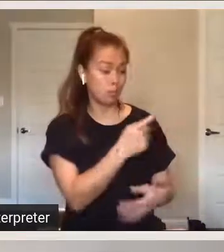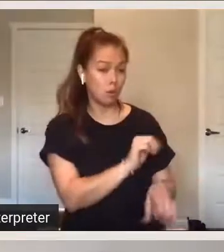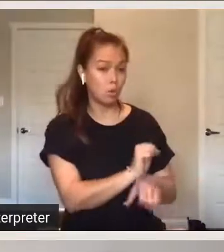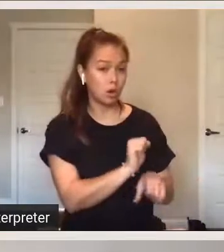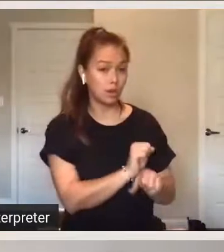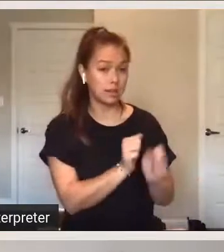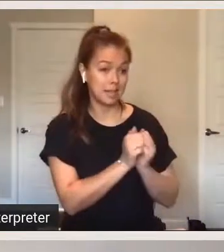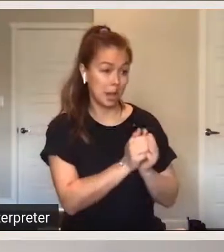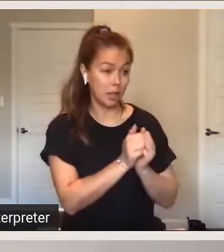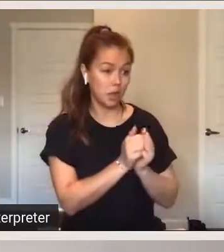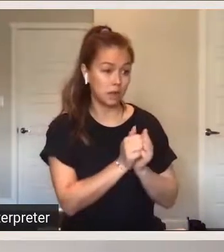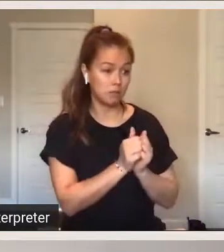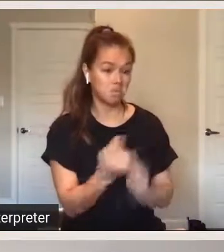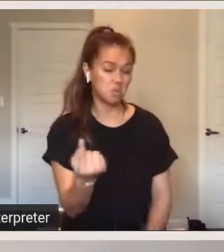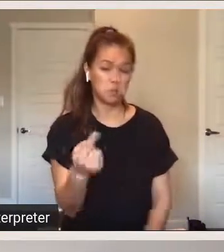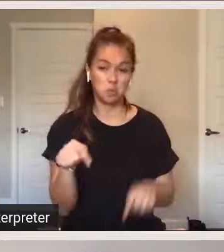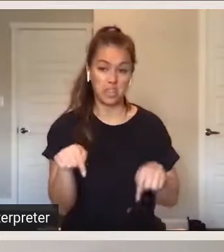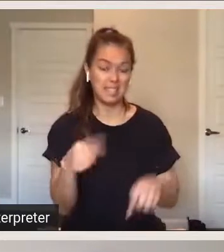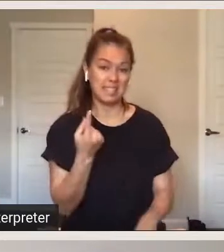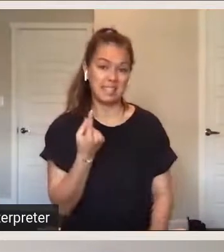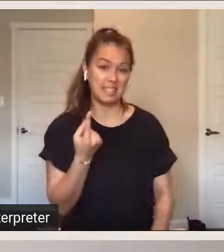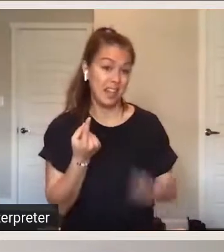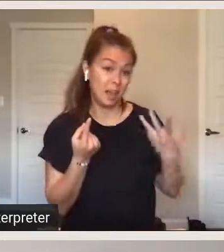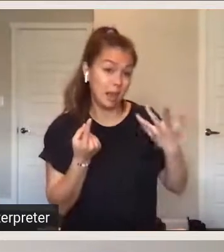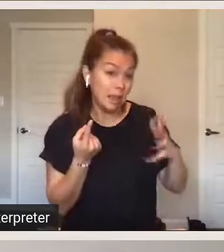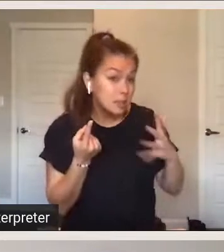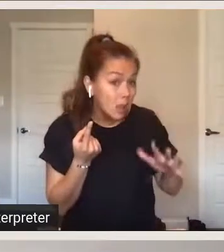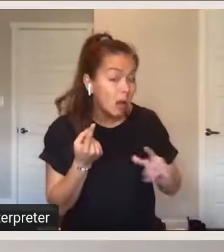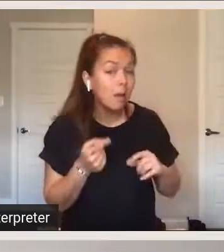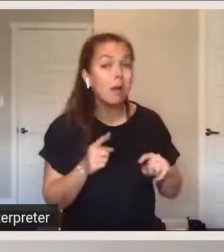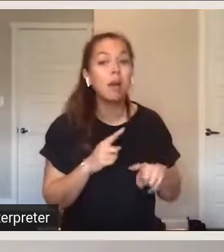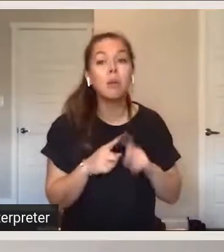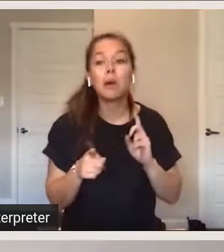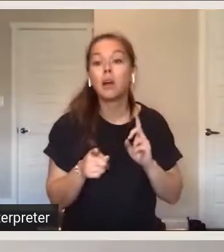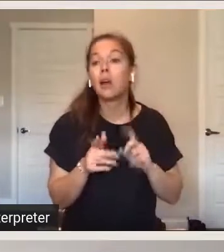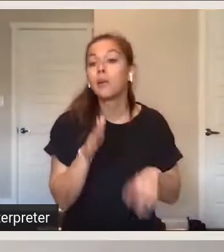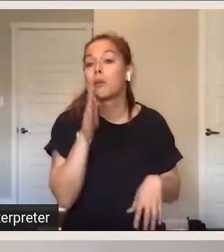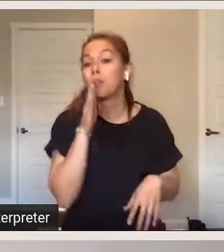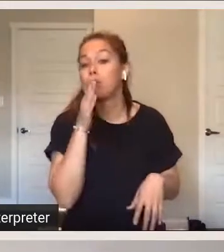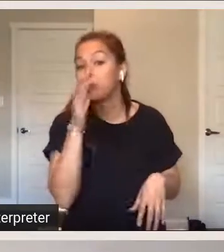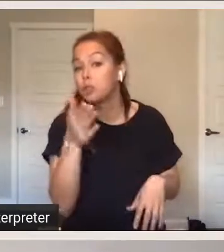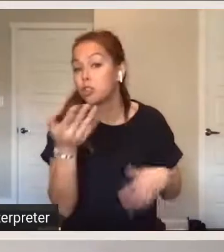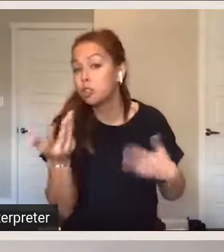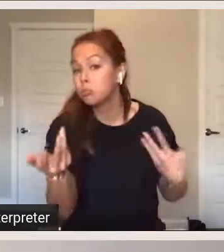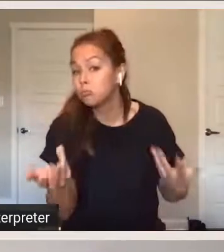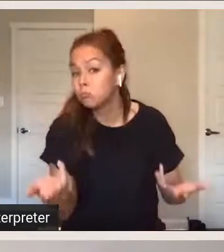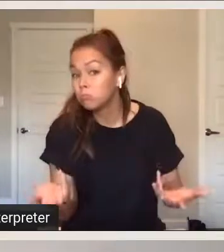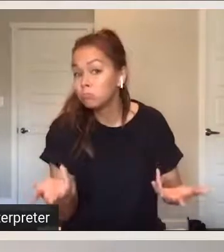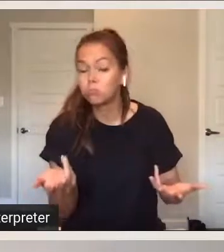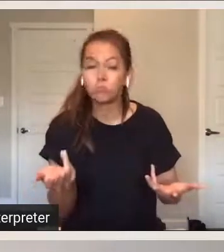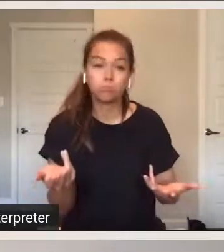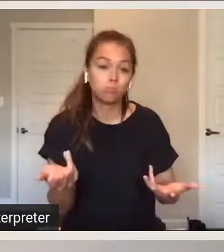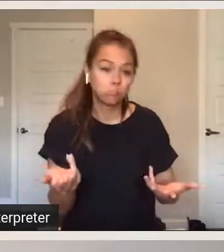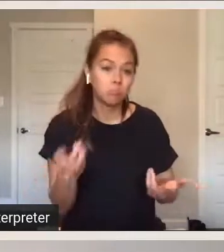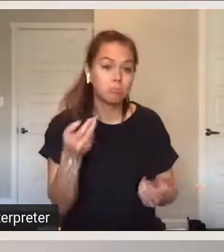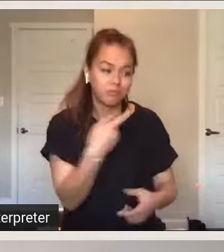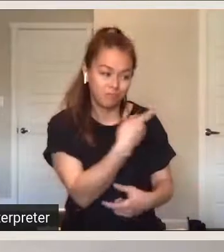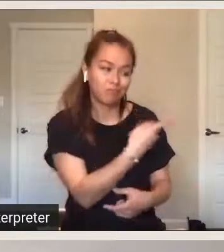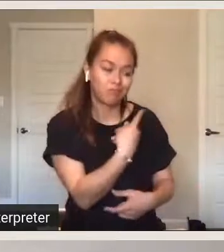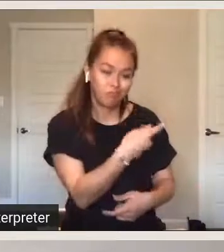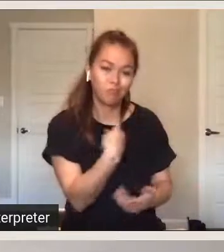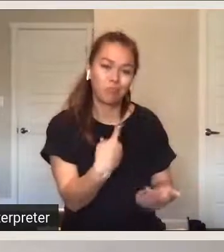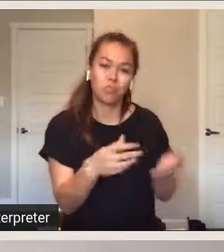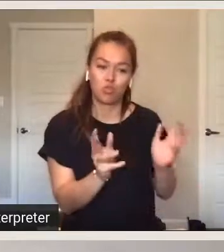outside of this, so there could be something in the future. We always talk about it. We tend to have, you know, our own